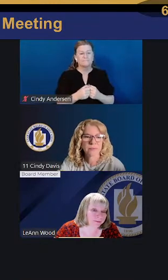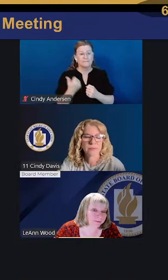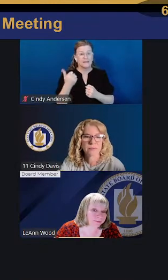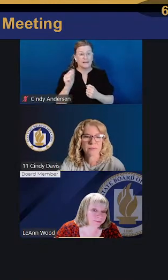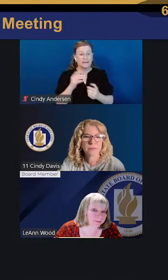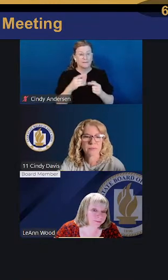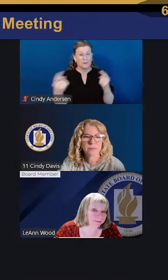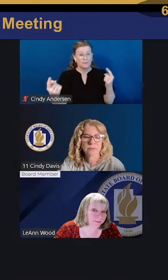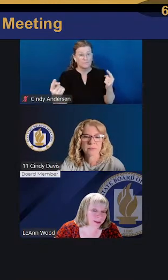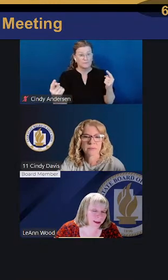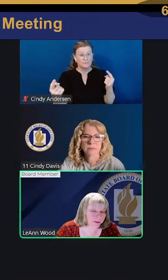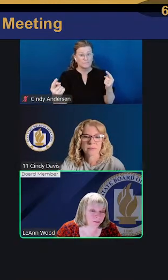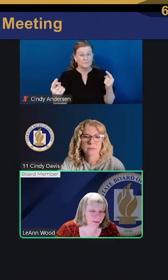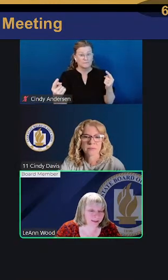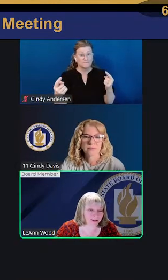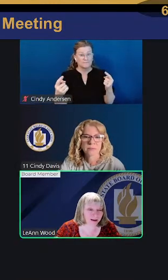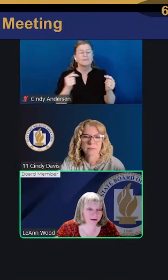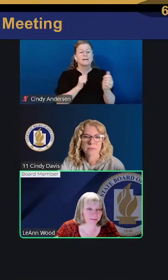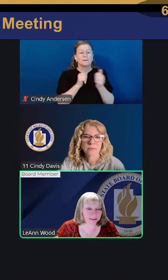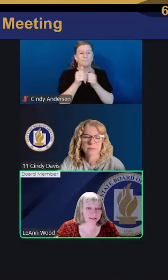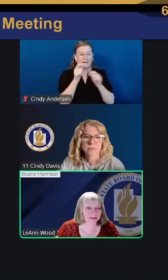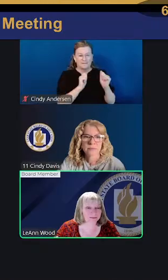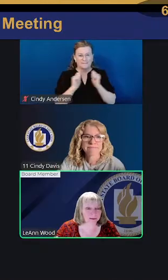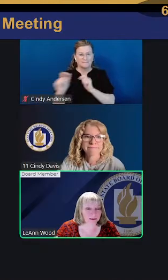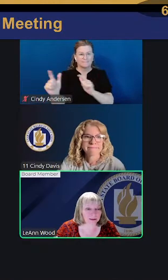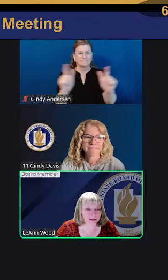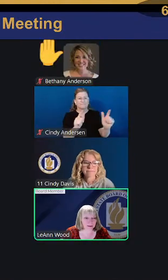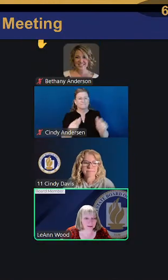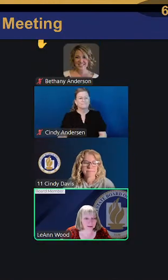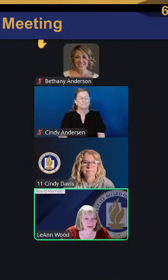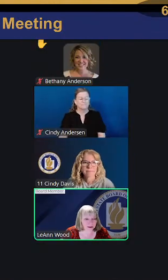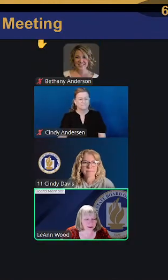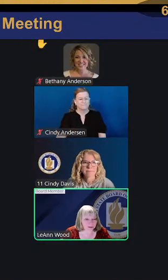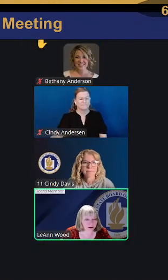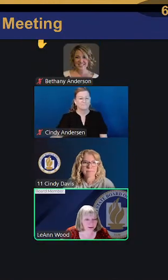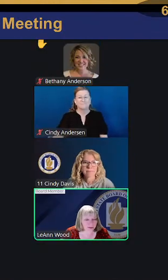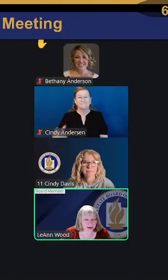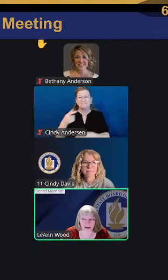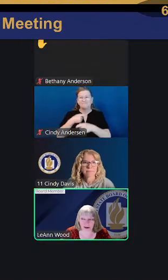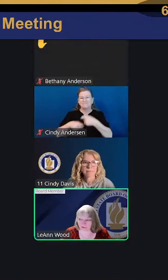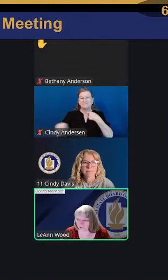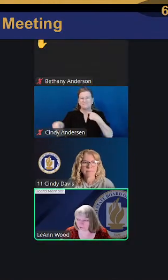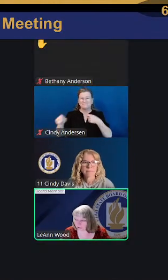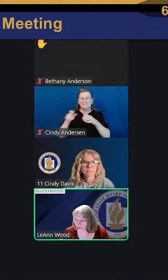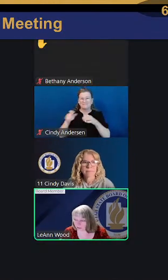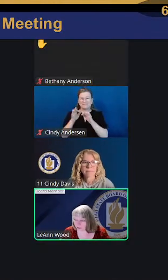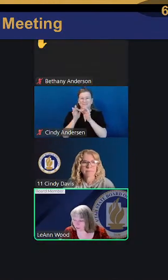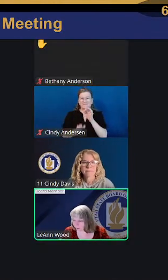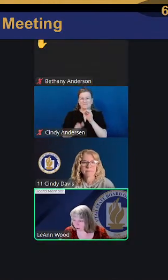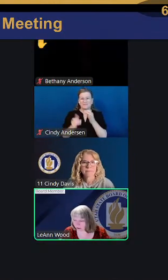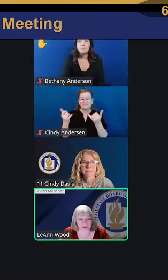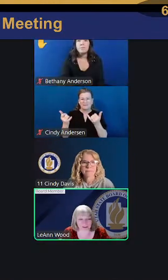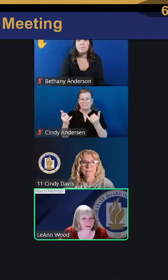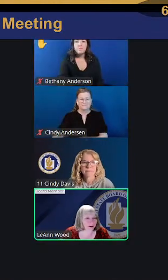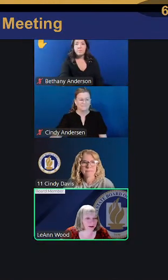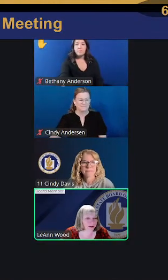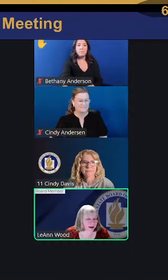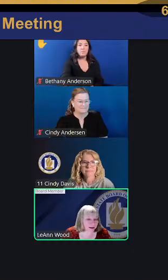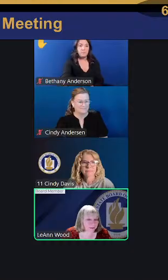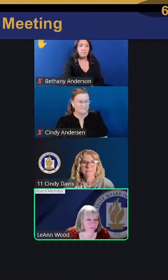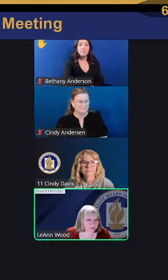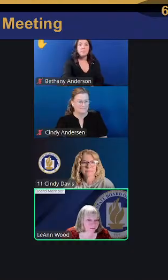opposed? That motion passes unanimously. All right, we have finished our policy